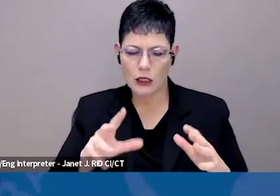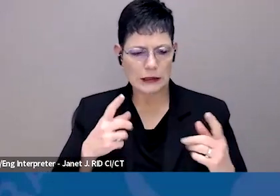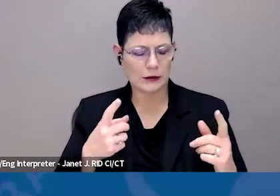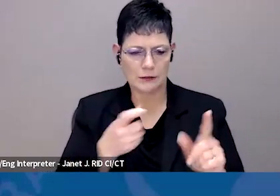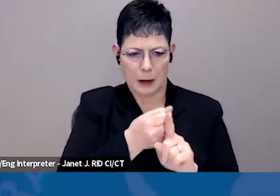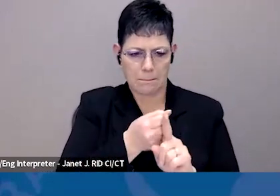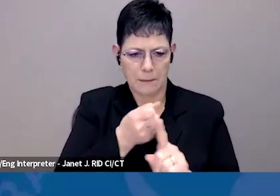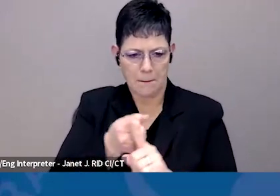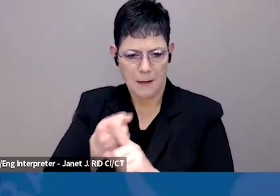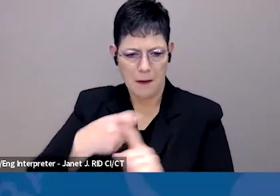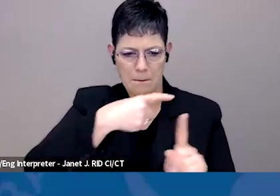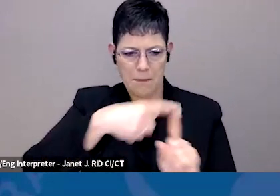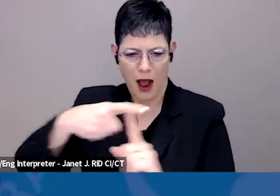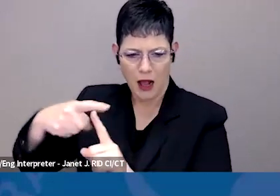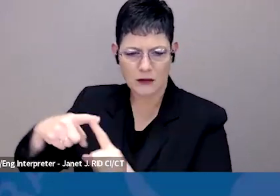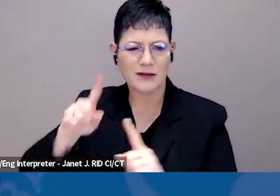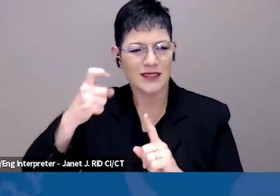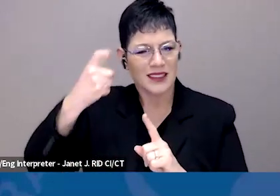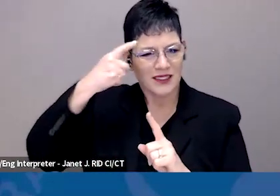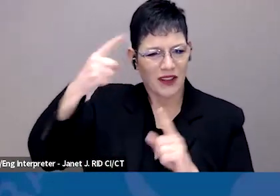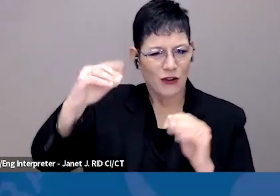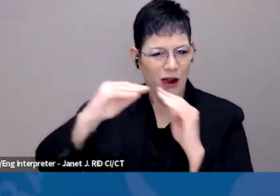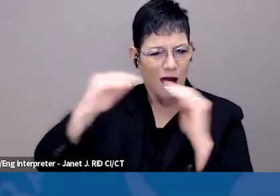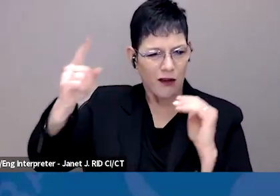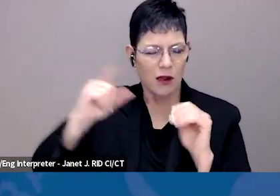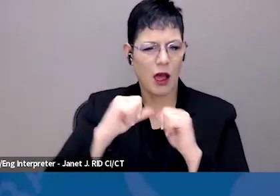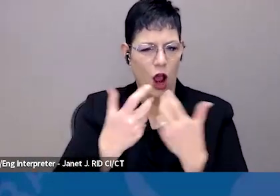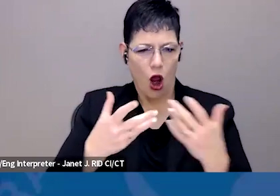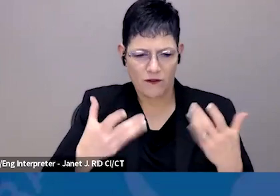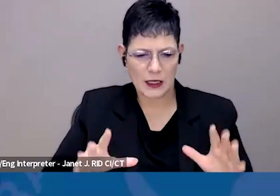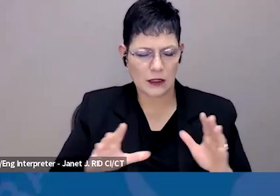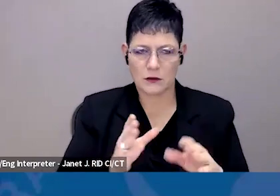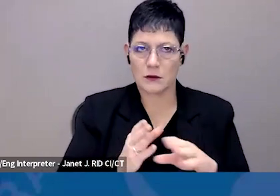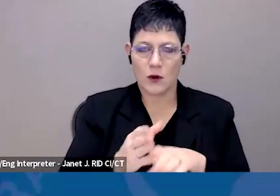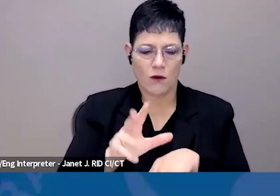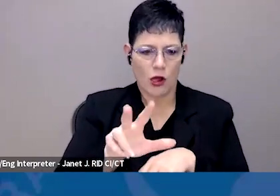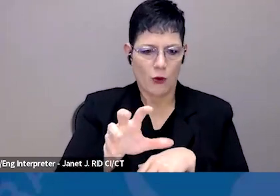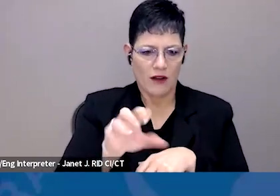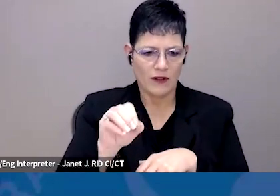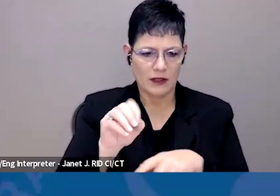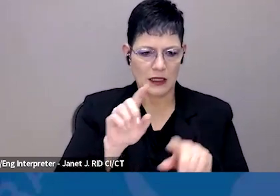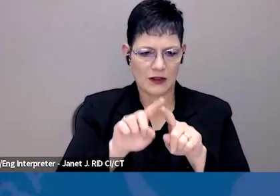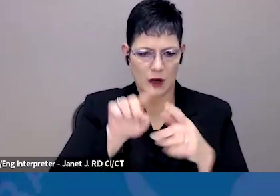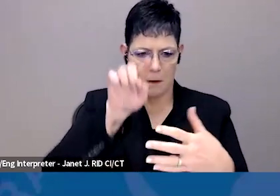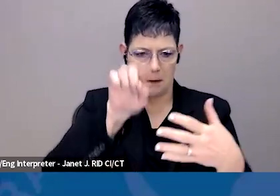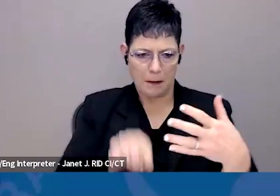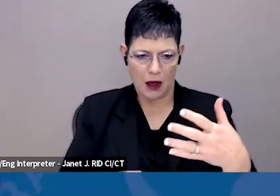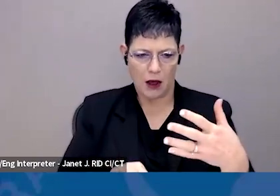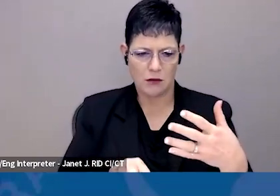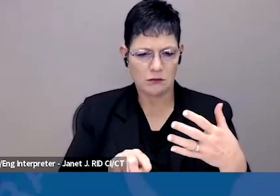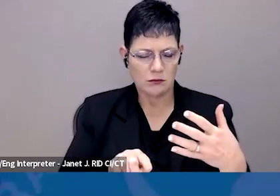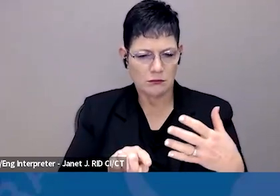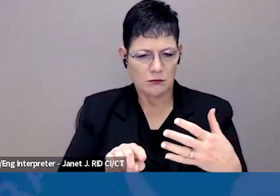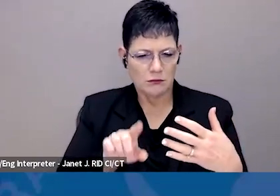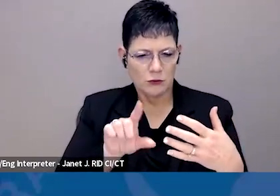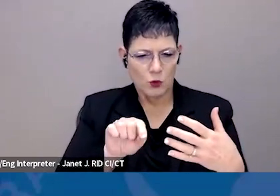caregivers, with federal agencies completing or nearly completing many of the 350 actions outlined in the 2022 National